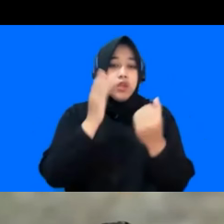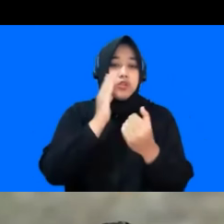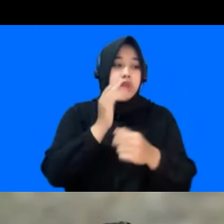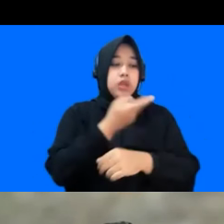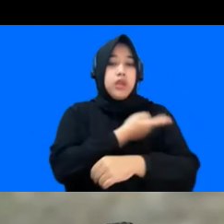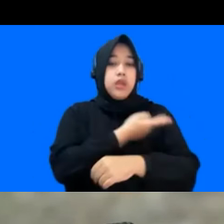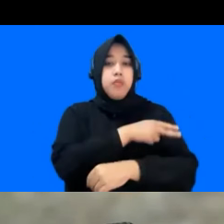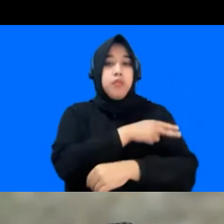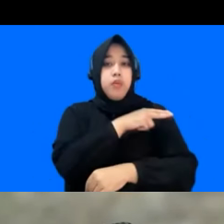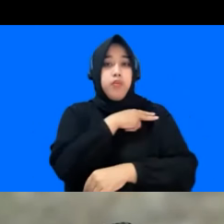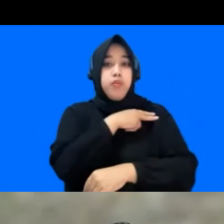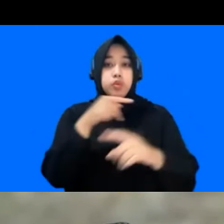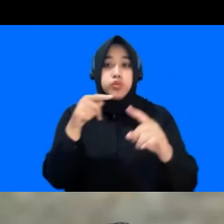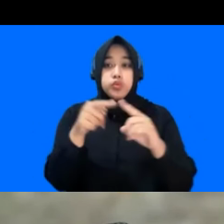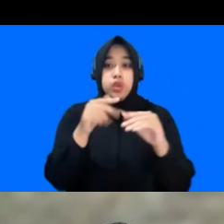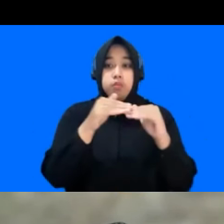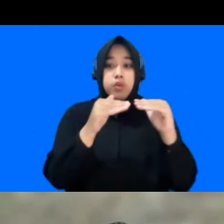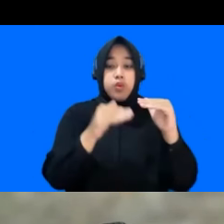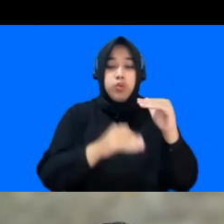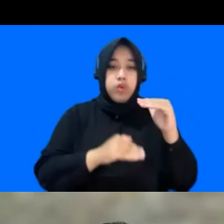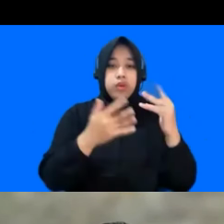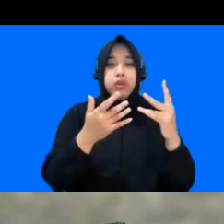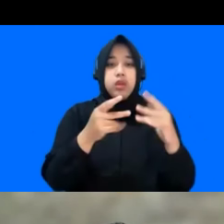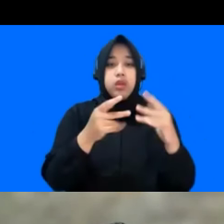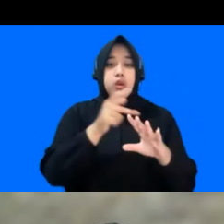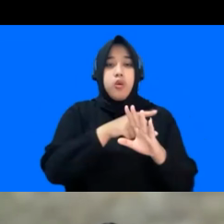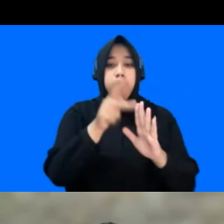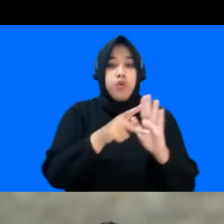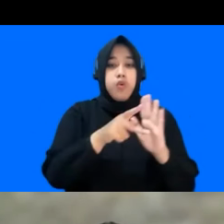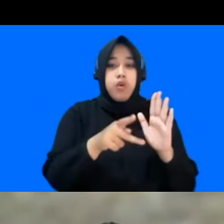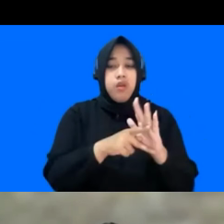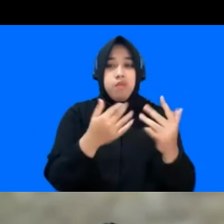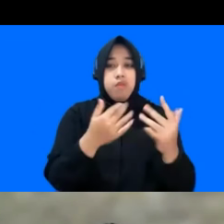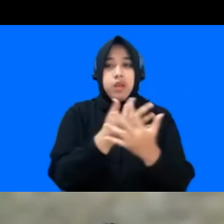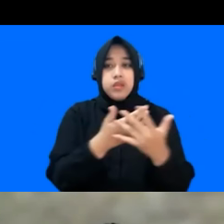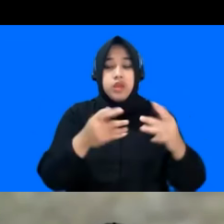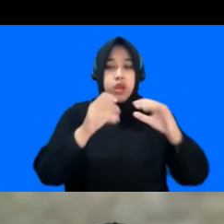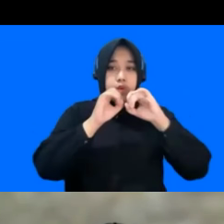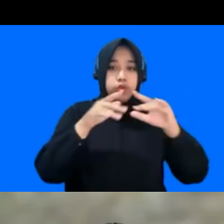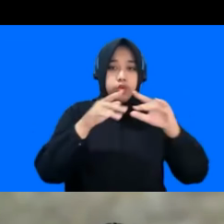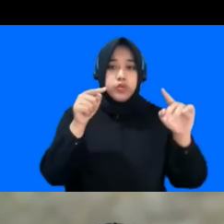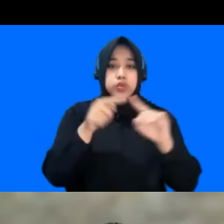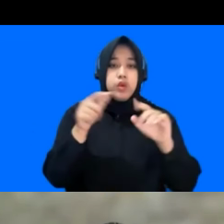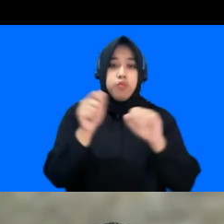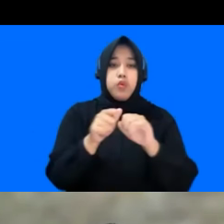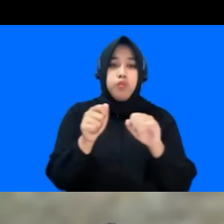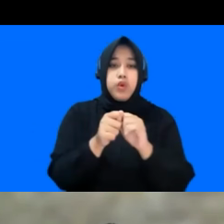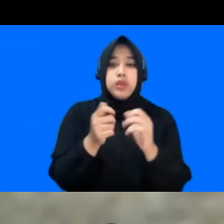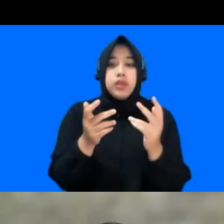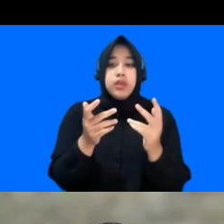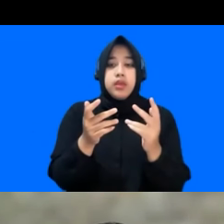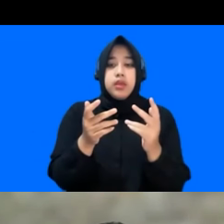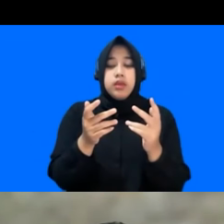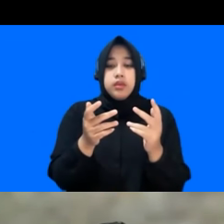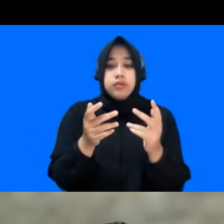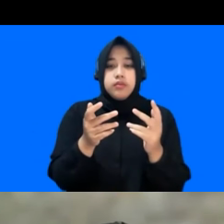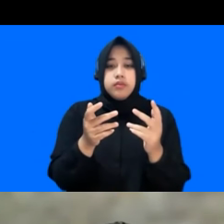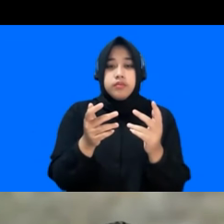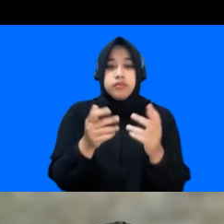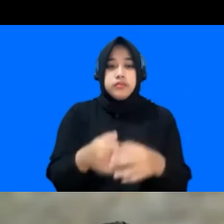public health program, to create a knowledge transfer platform, and to create a Penang Climate Board. This is